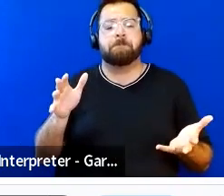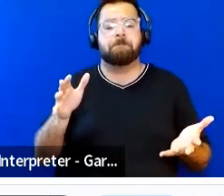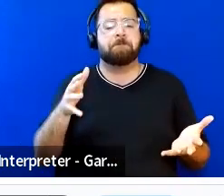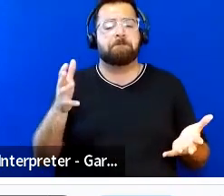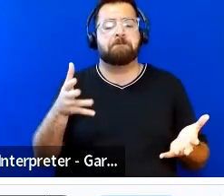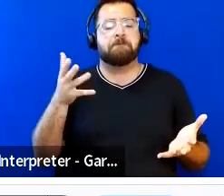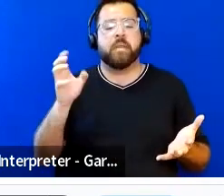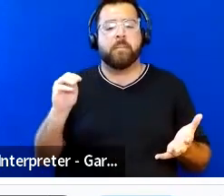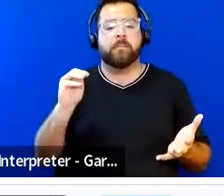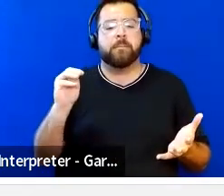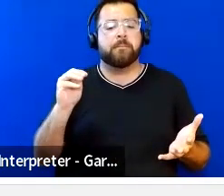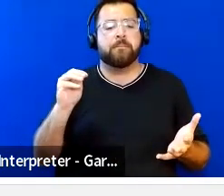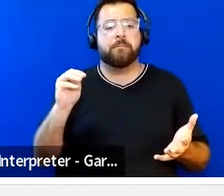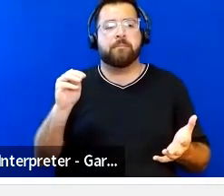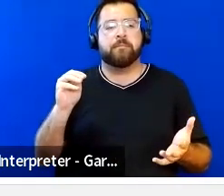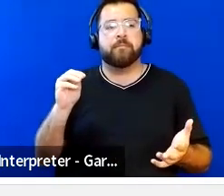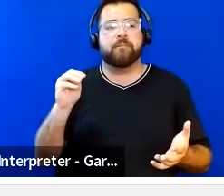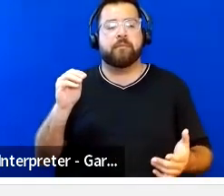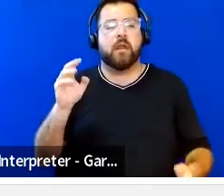the, I'm